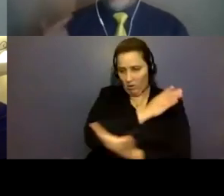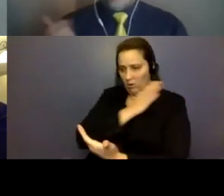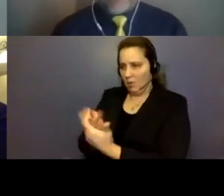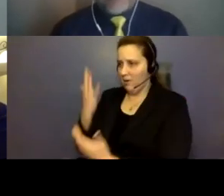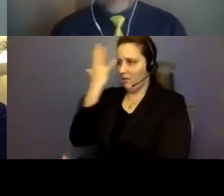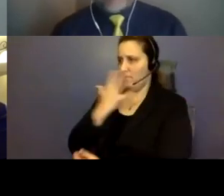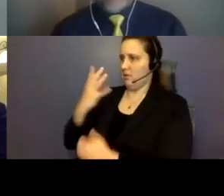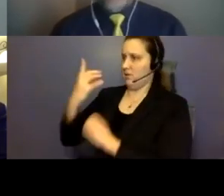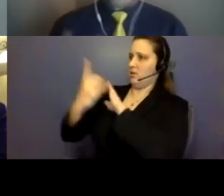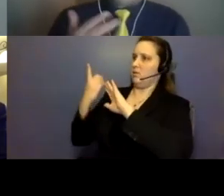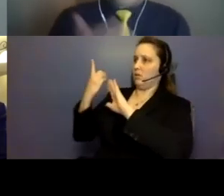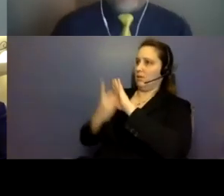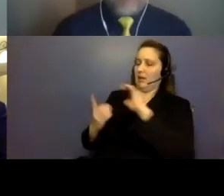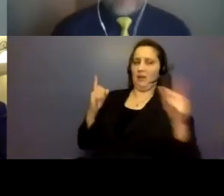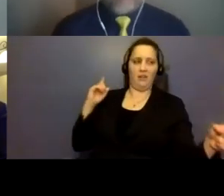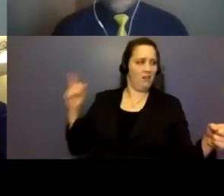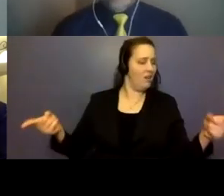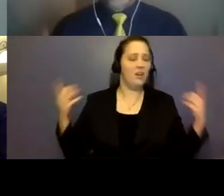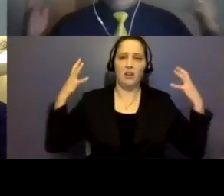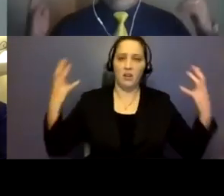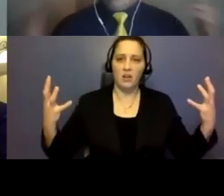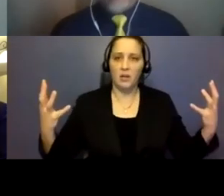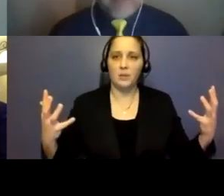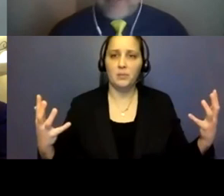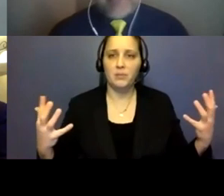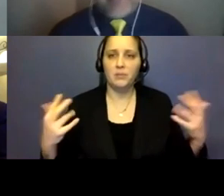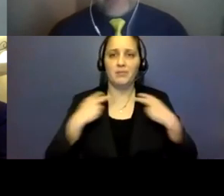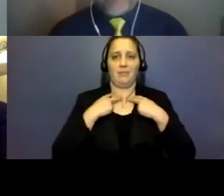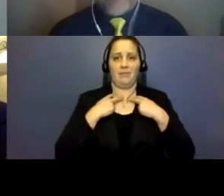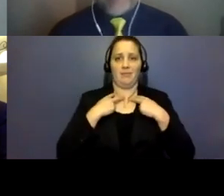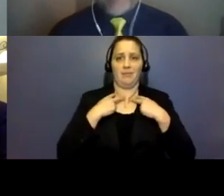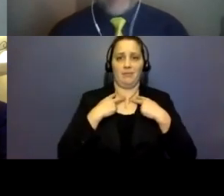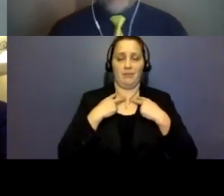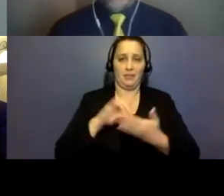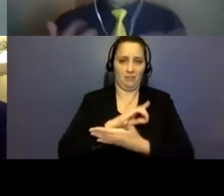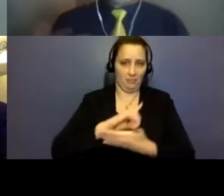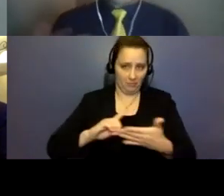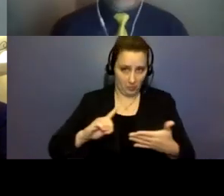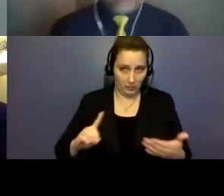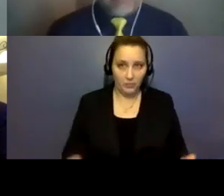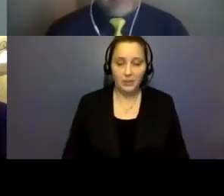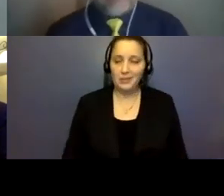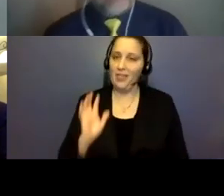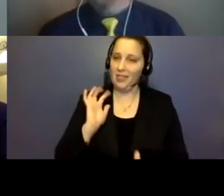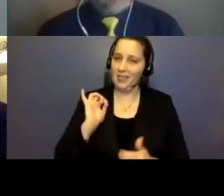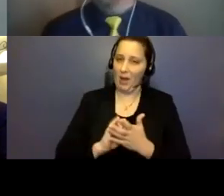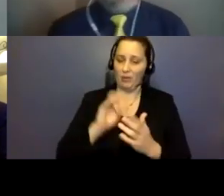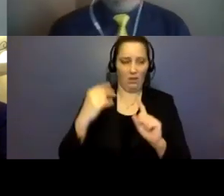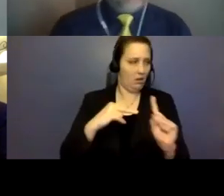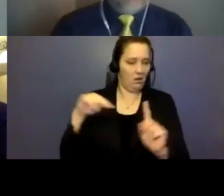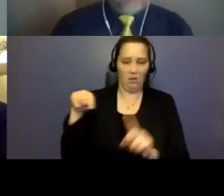discriminated first because I'm poor, now because I'm brown. I'm never going to get away from this. So that was the mentality there.